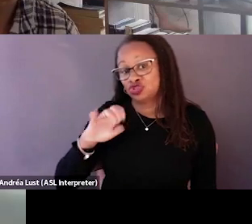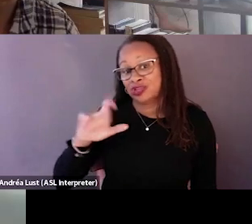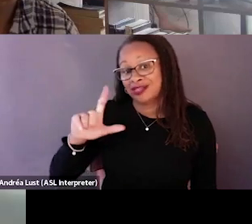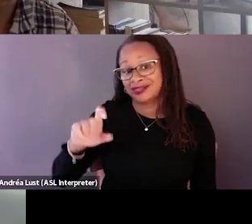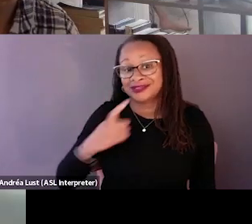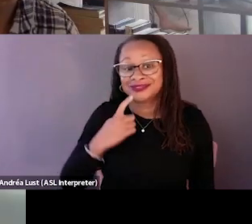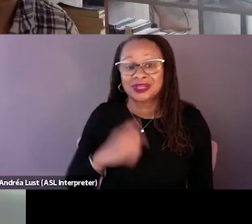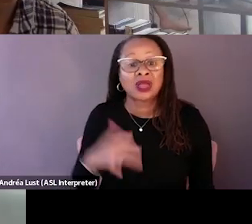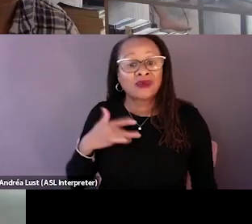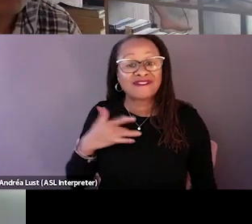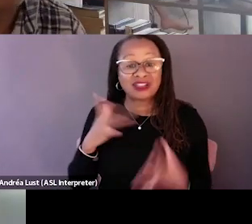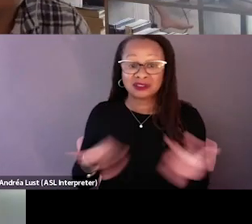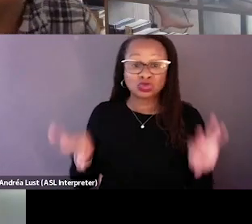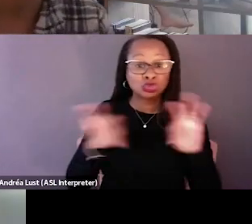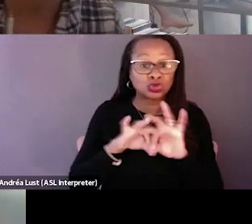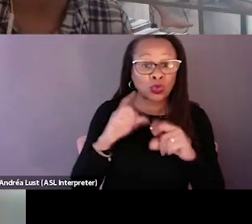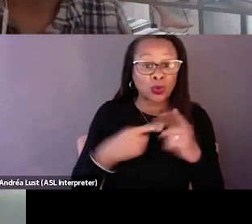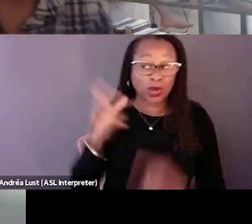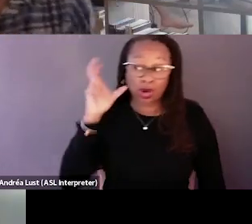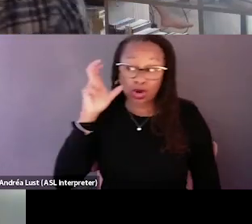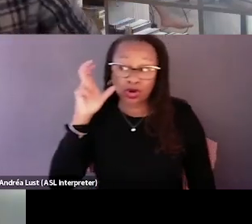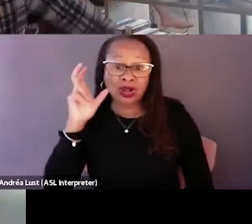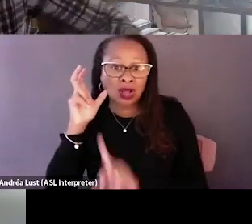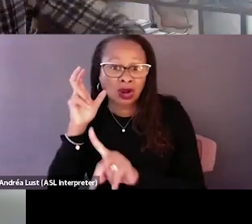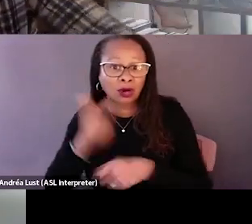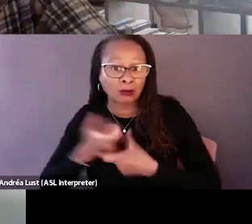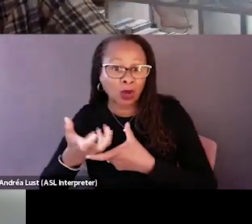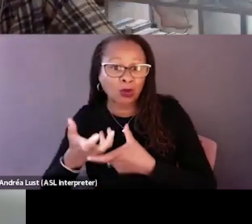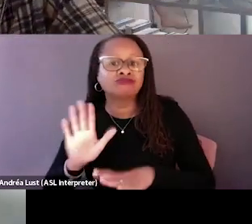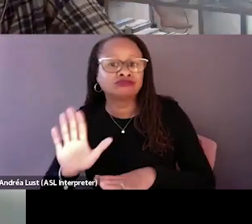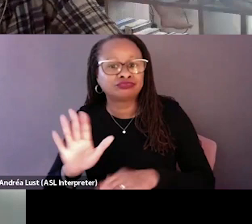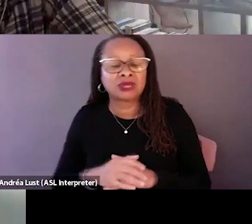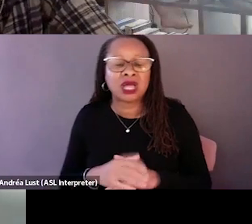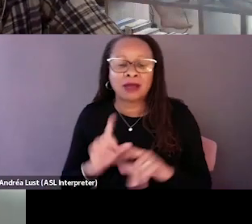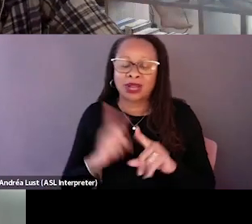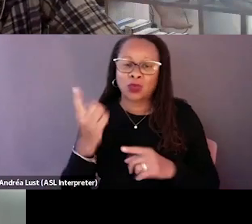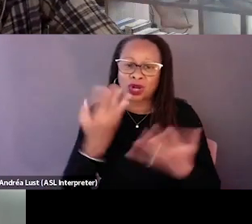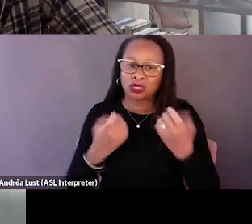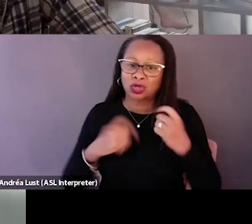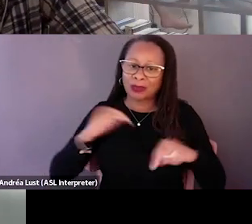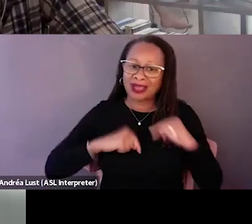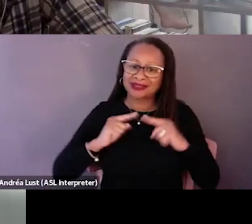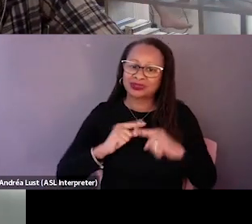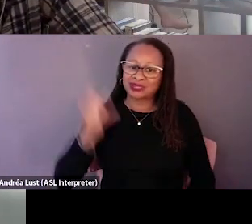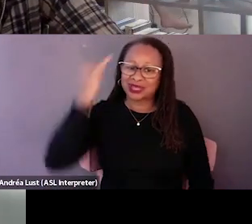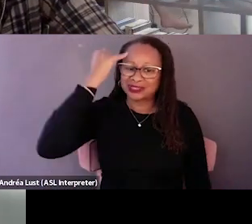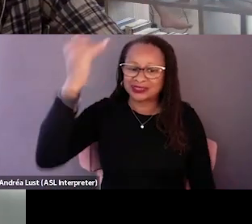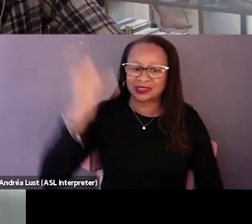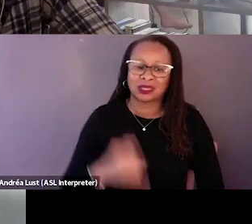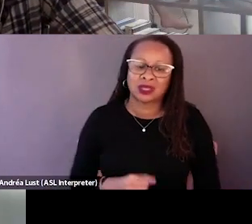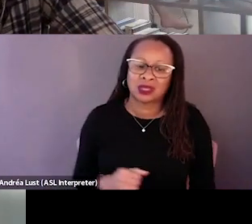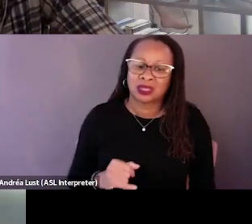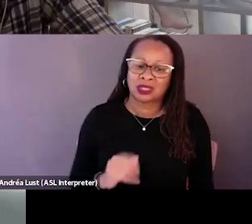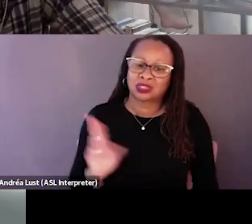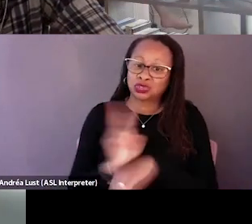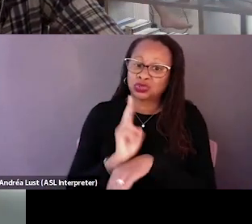we felt it was crucial. Once we had heard it, it was crucial. But I do want to go back to this idea of